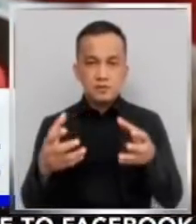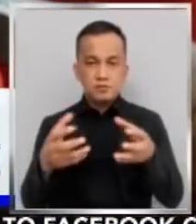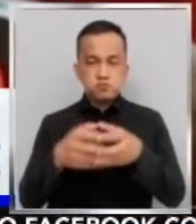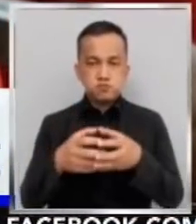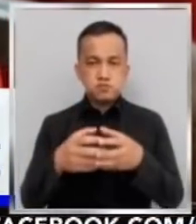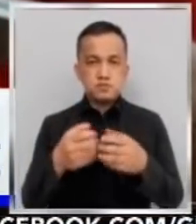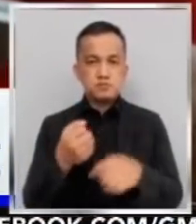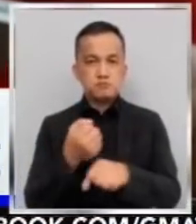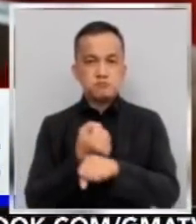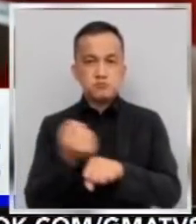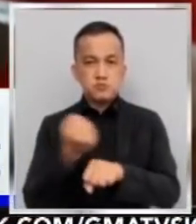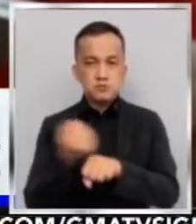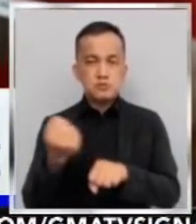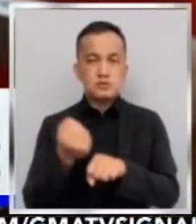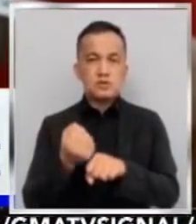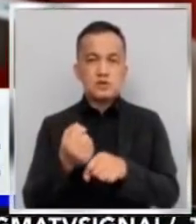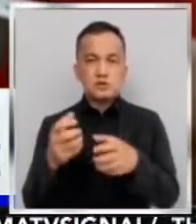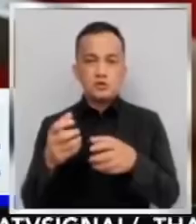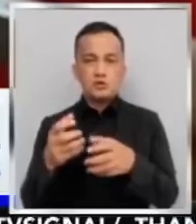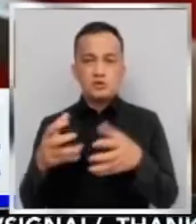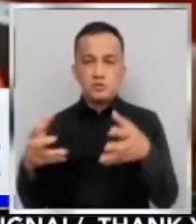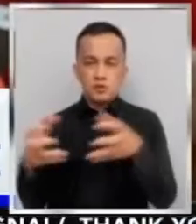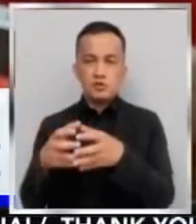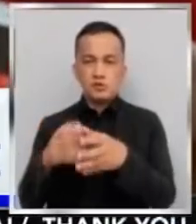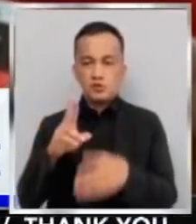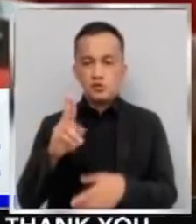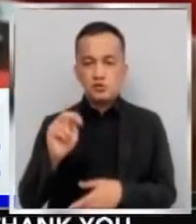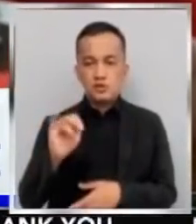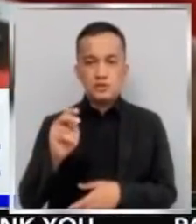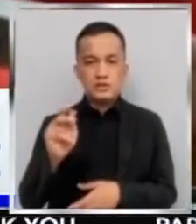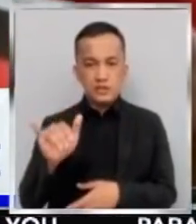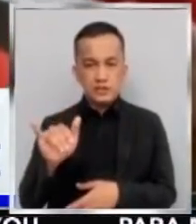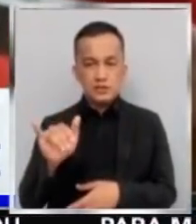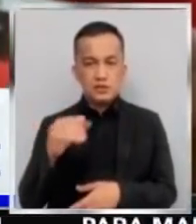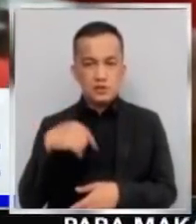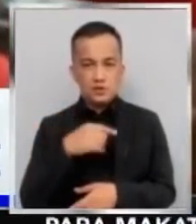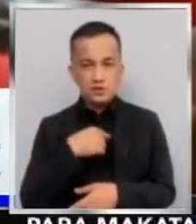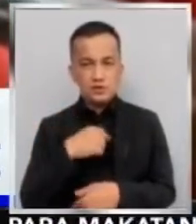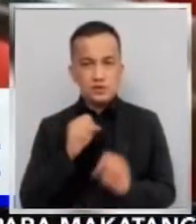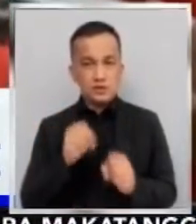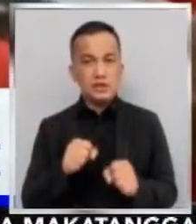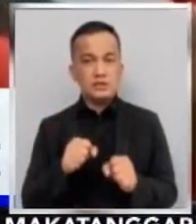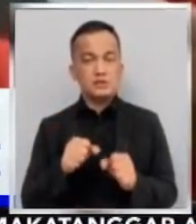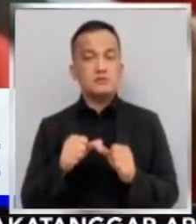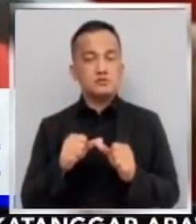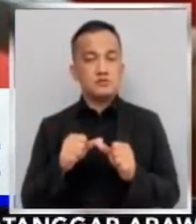consolidate the forces of unity so that we can continue to